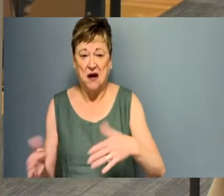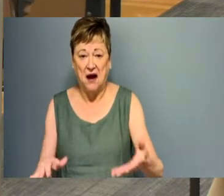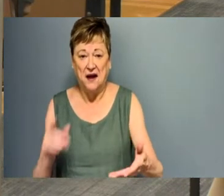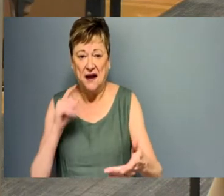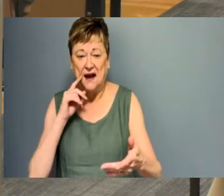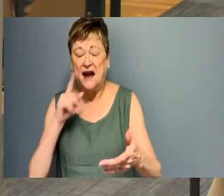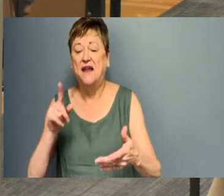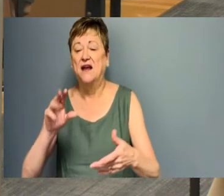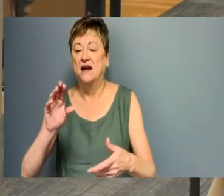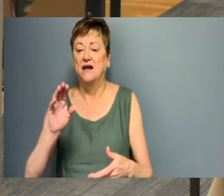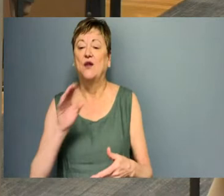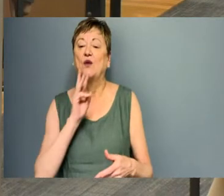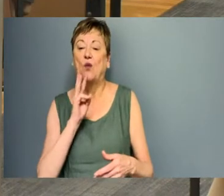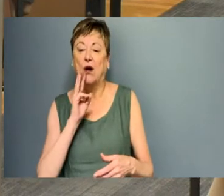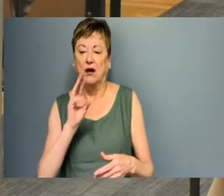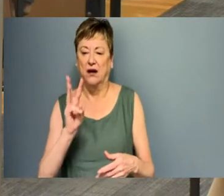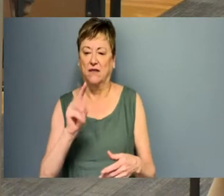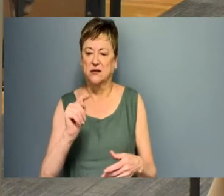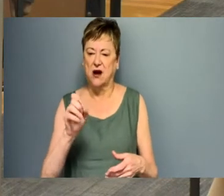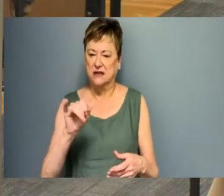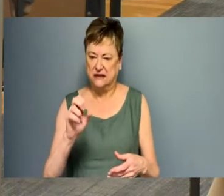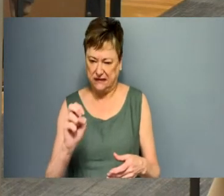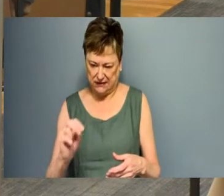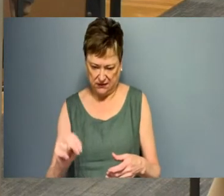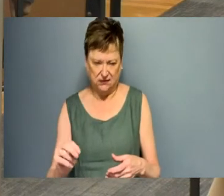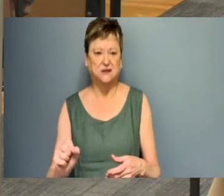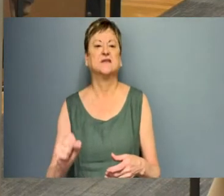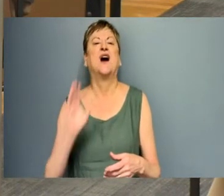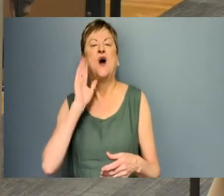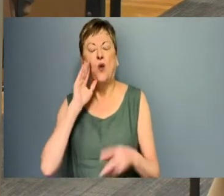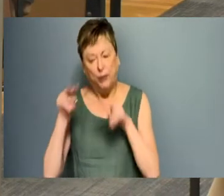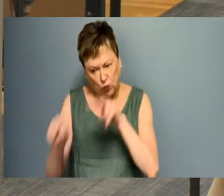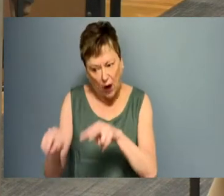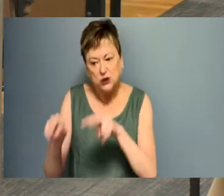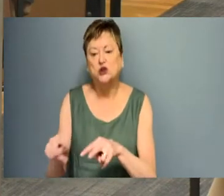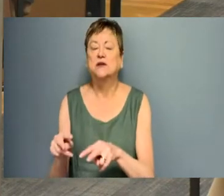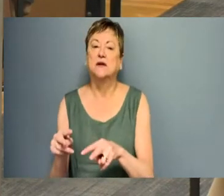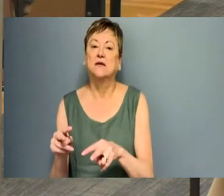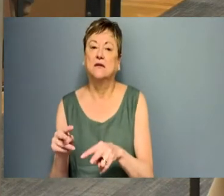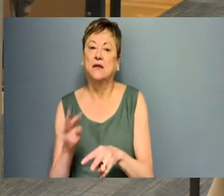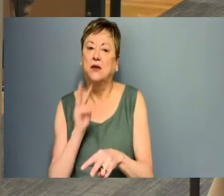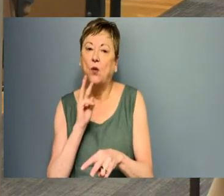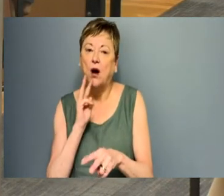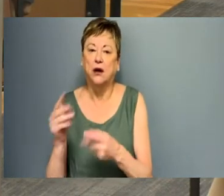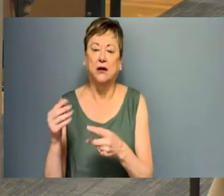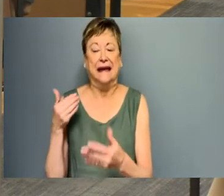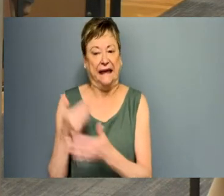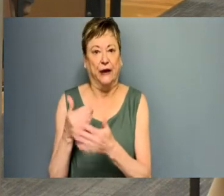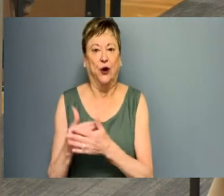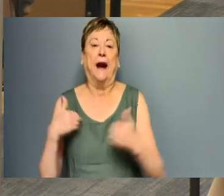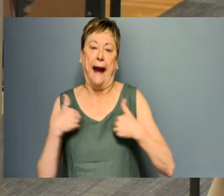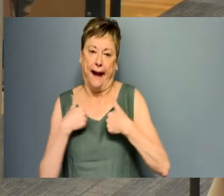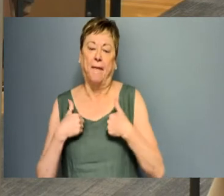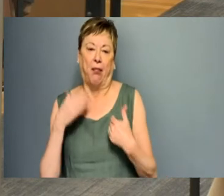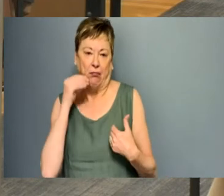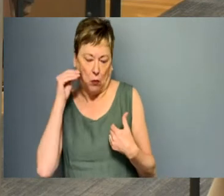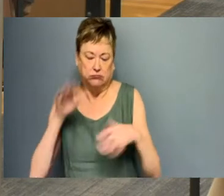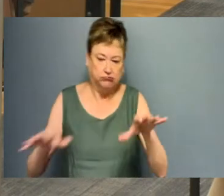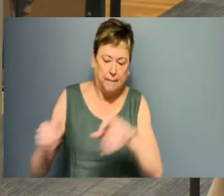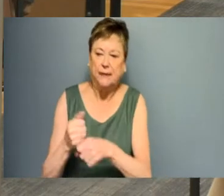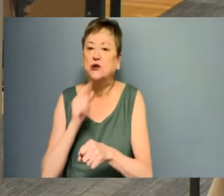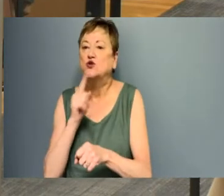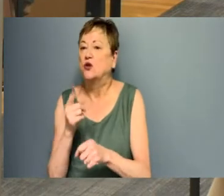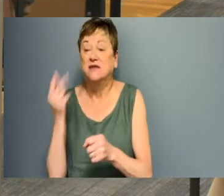release toxins into the water. We'll be monitoring that throughout the summer more intensively than we have in years past, just to make sure that if something is going on, we